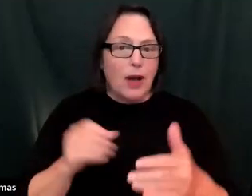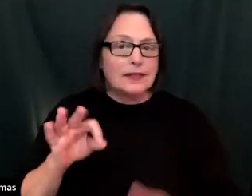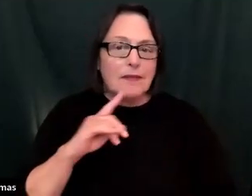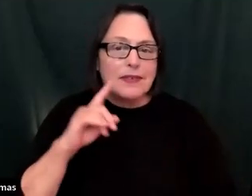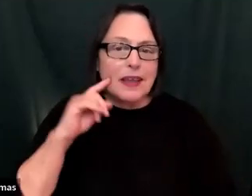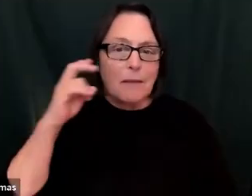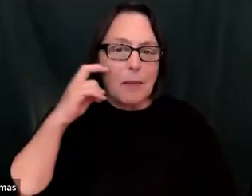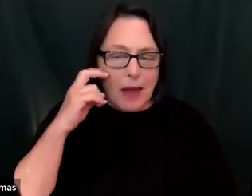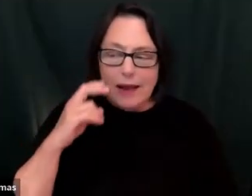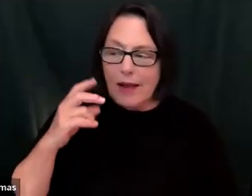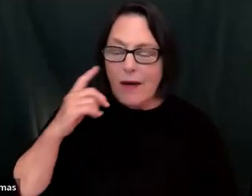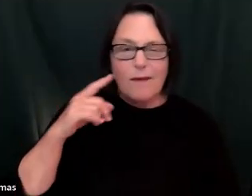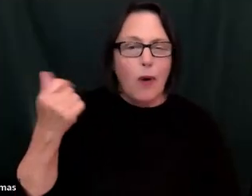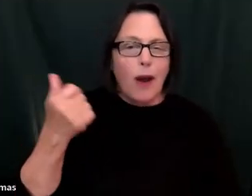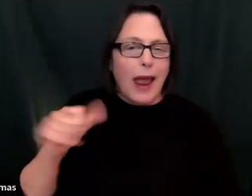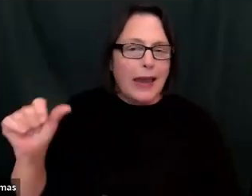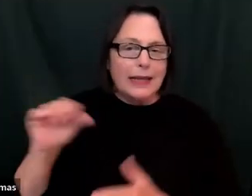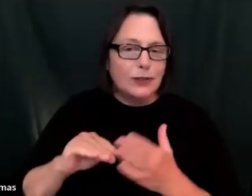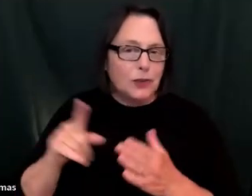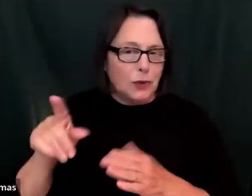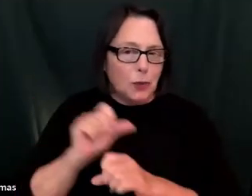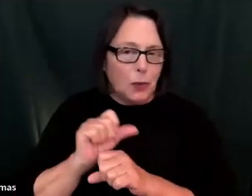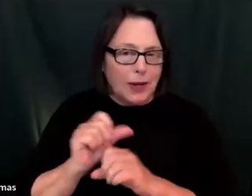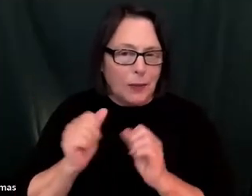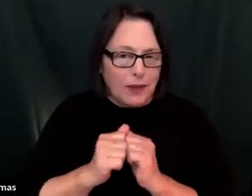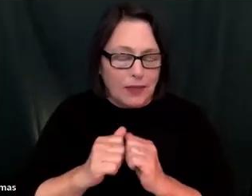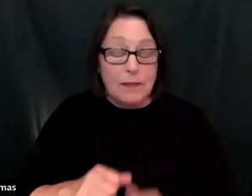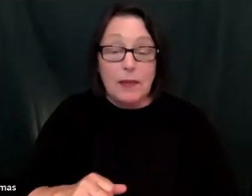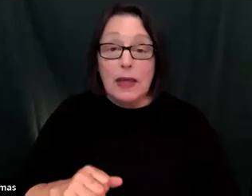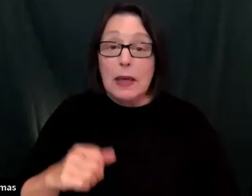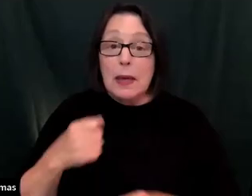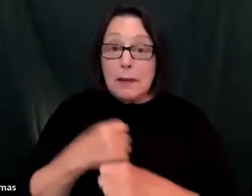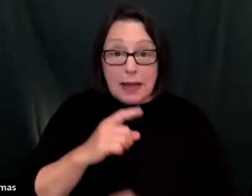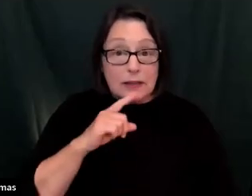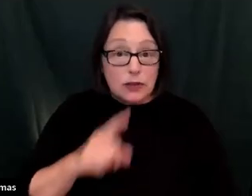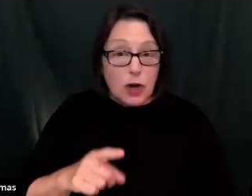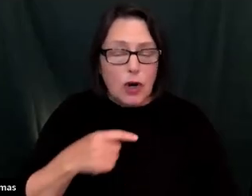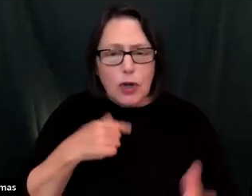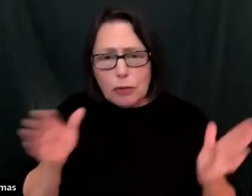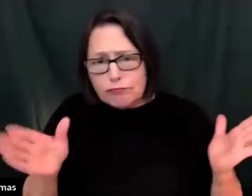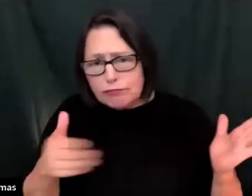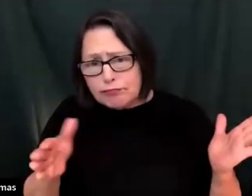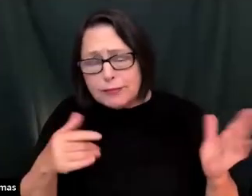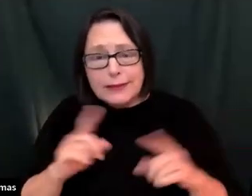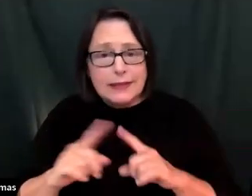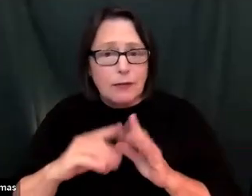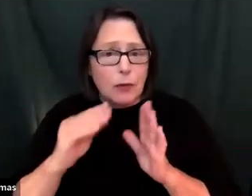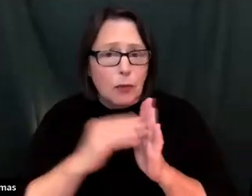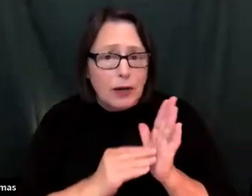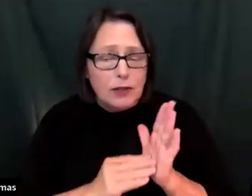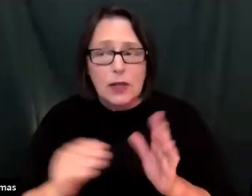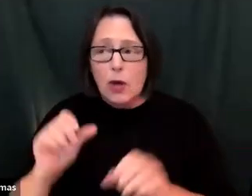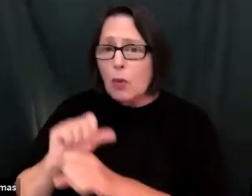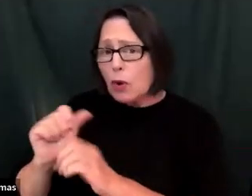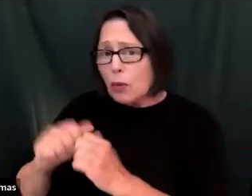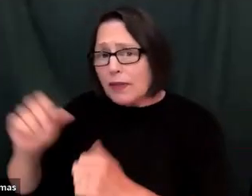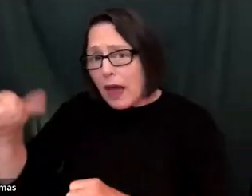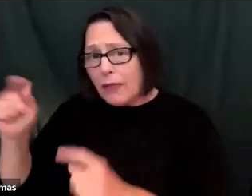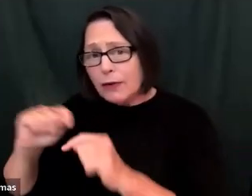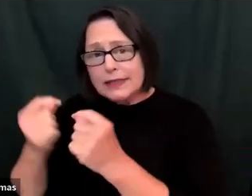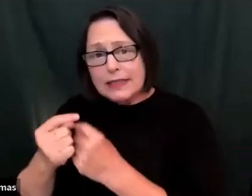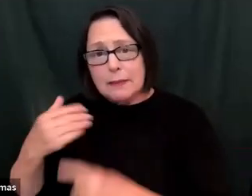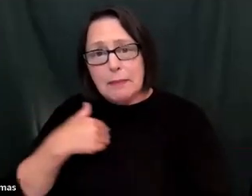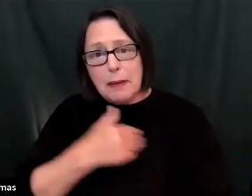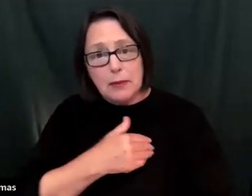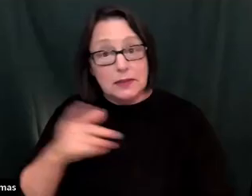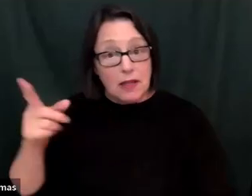with. And what you want to do is make sure that you go through any records that you have, work with other team members because they may have